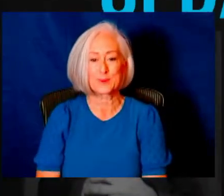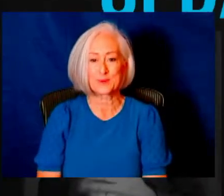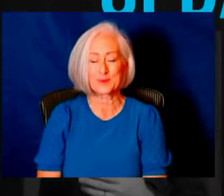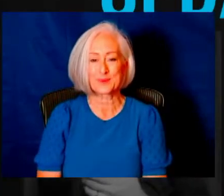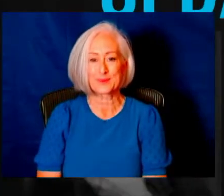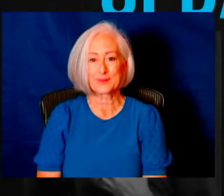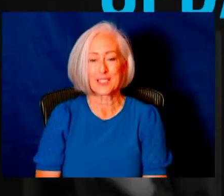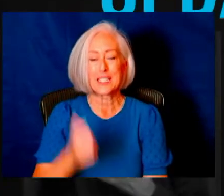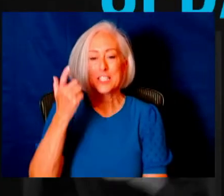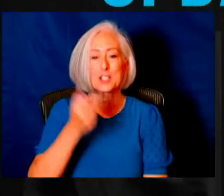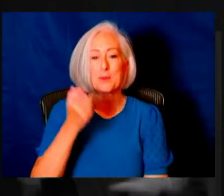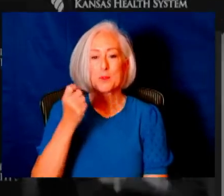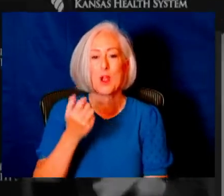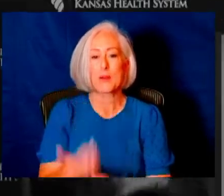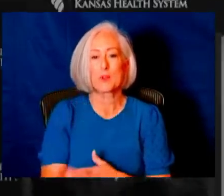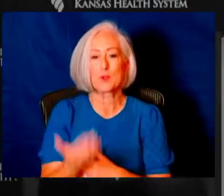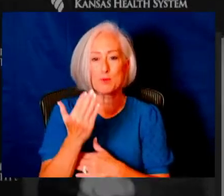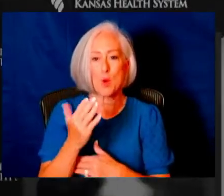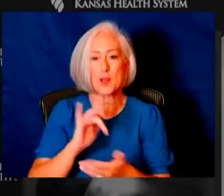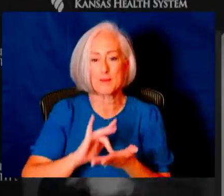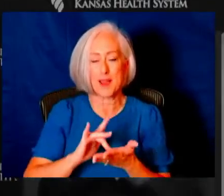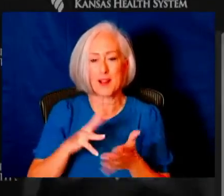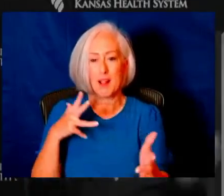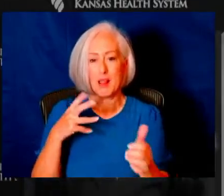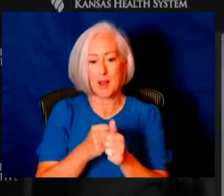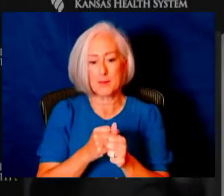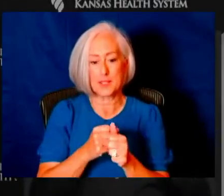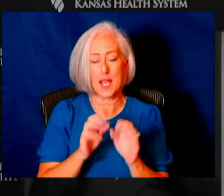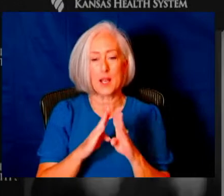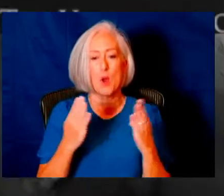Subscribe to our morning medical update and open mics with